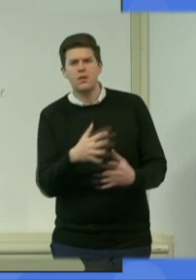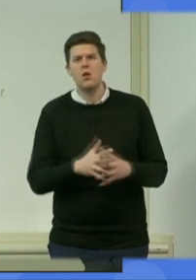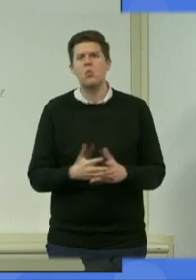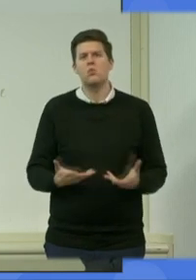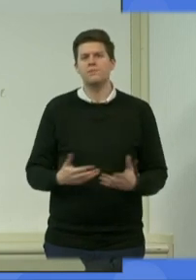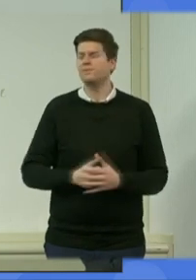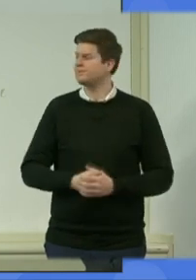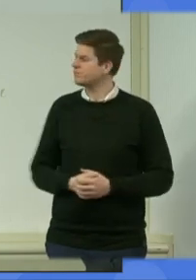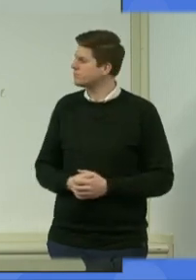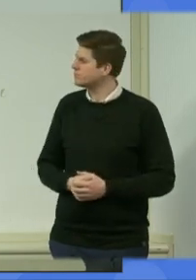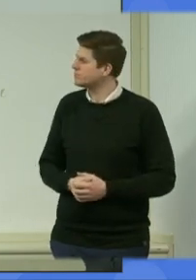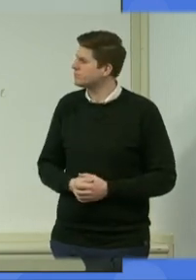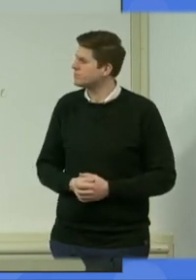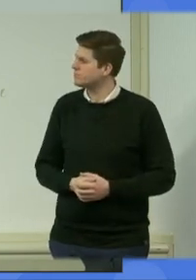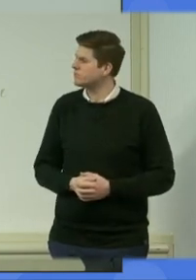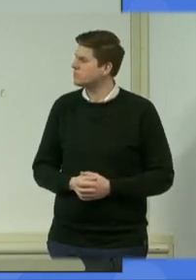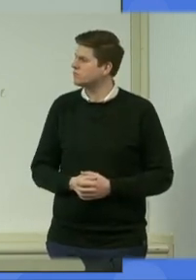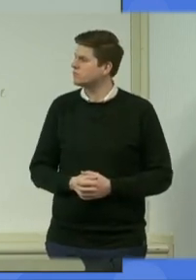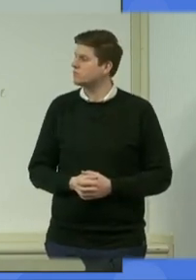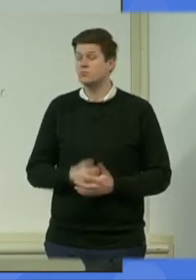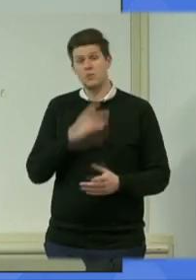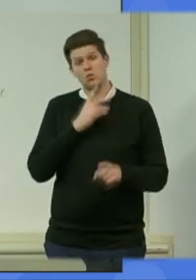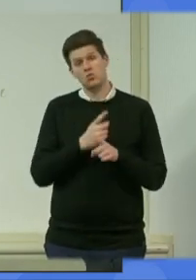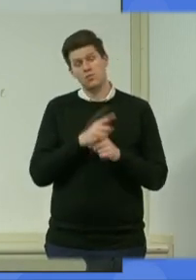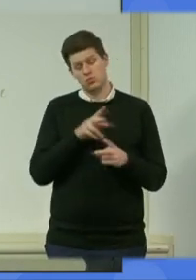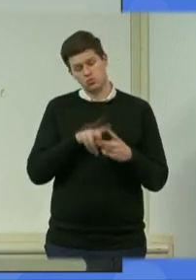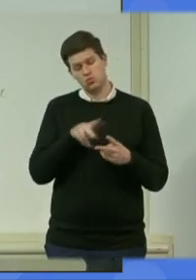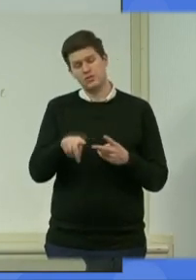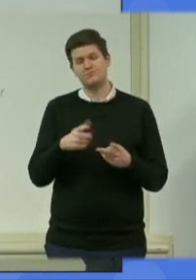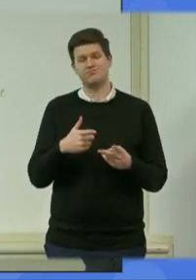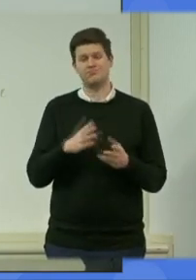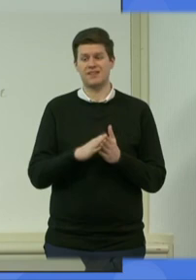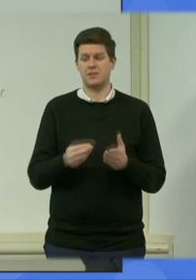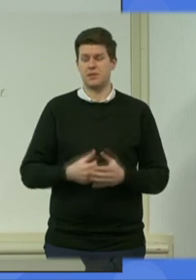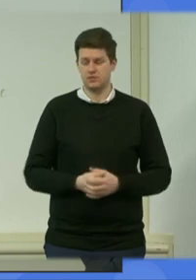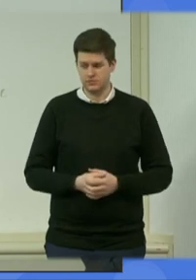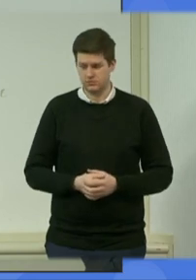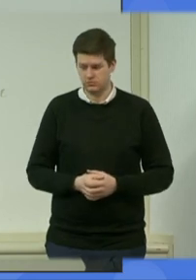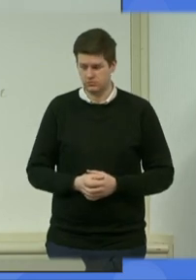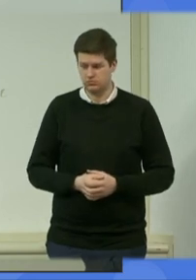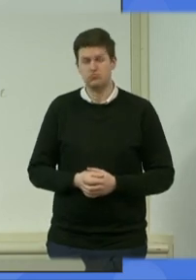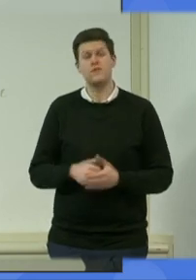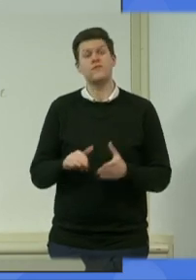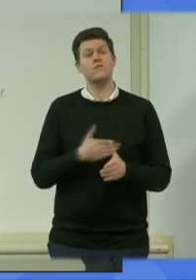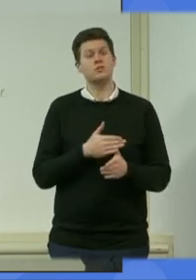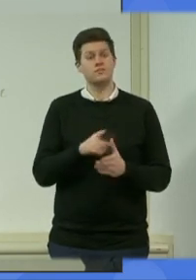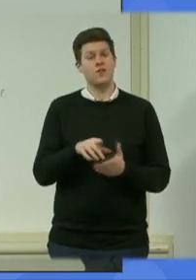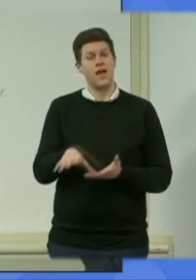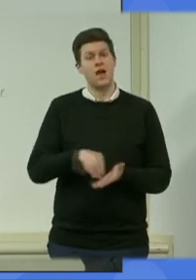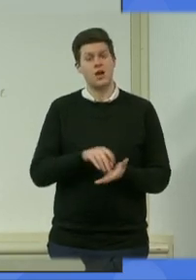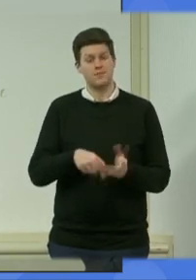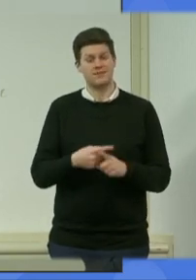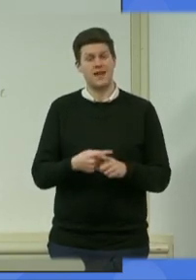accept that sort of thing. To talk about the two other examples, first one on income tax. We come